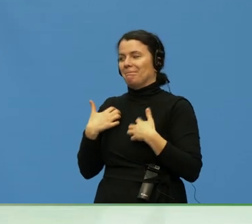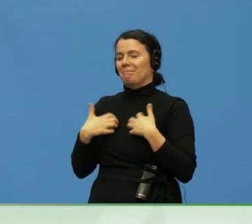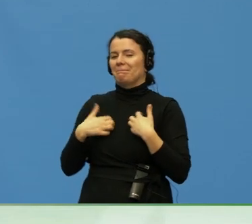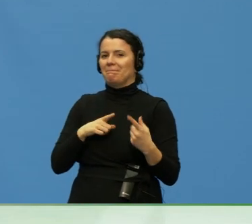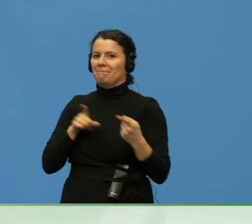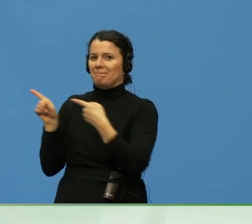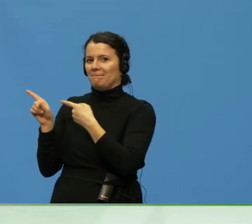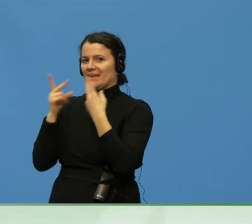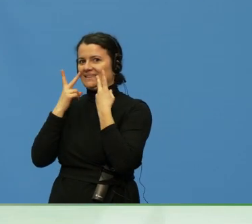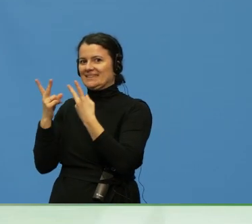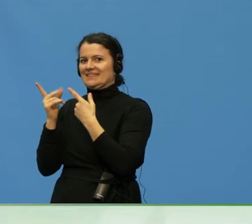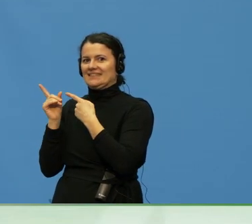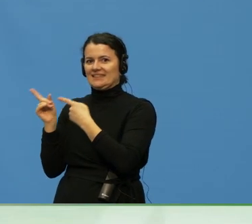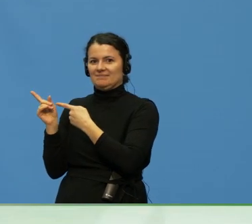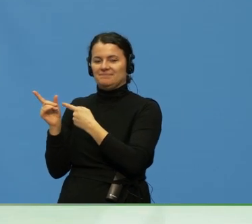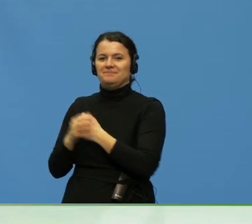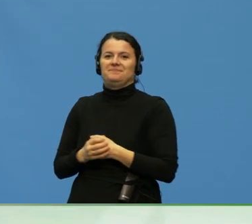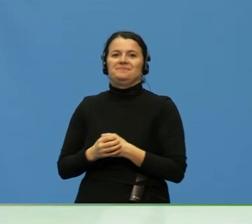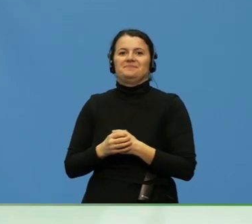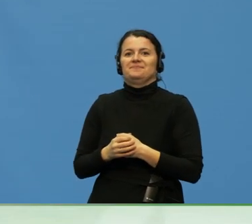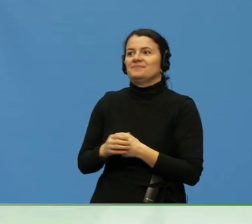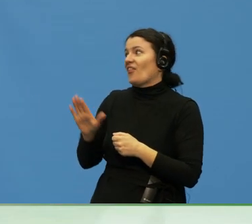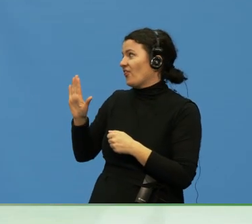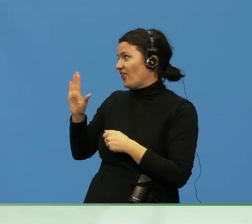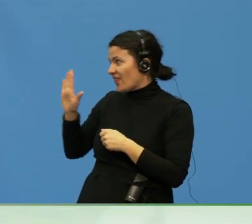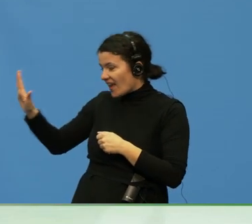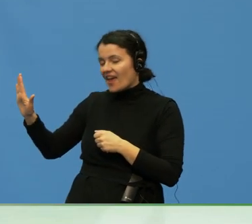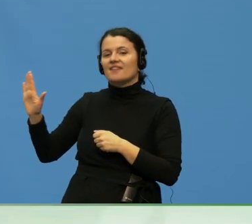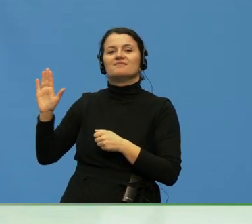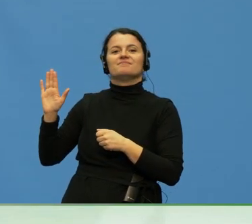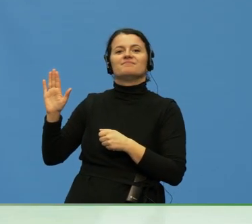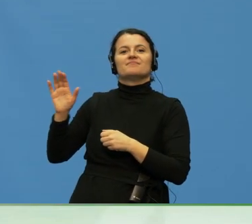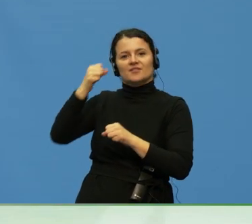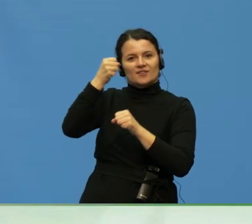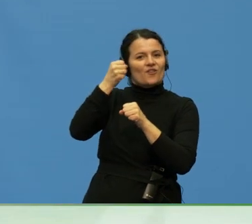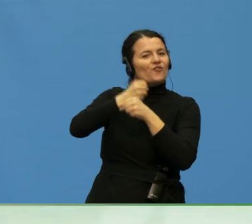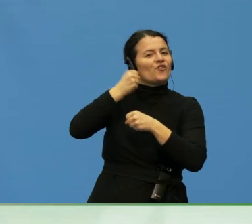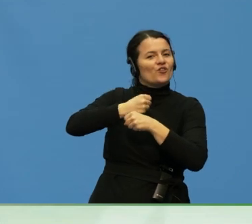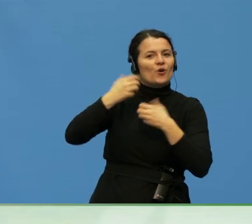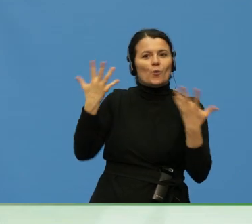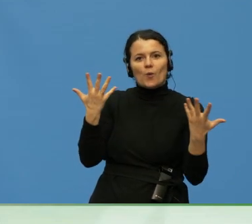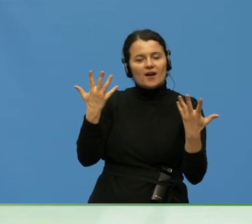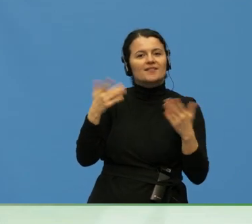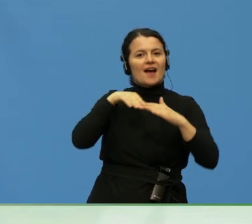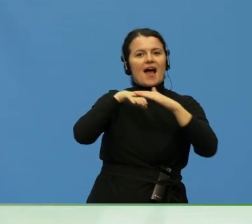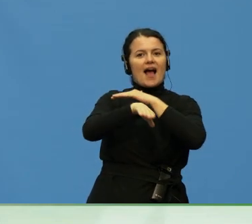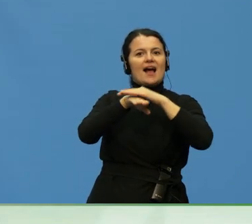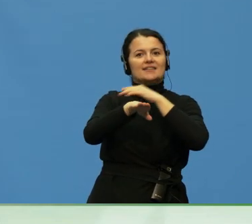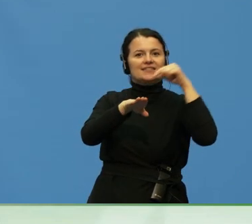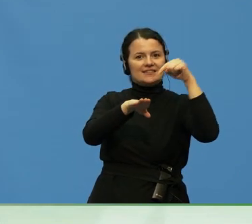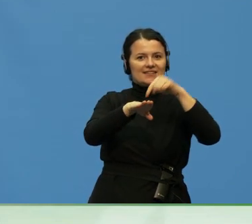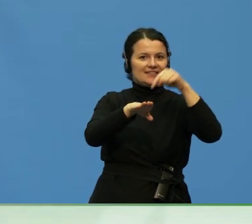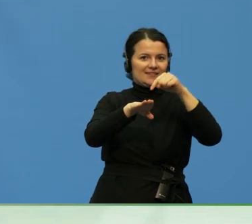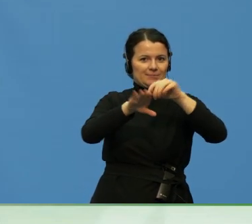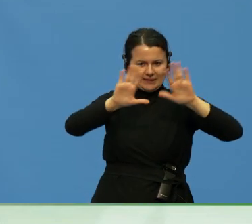to hear the experiences of defending, enforcing, and claiming accessibility. And we